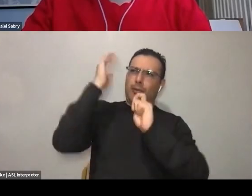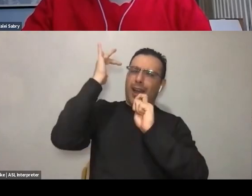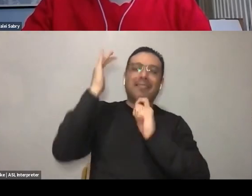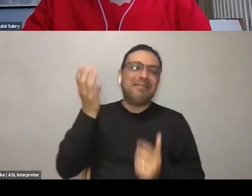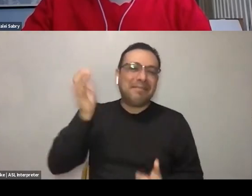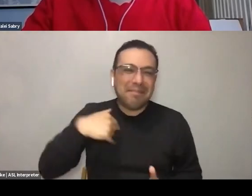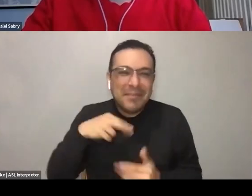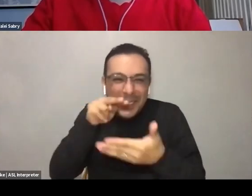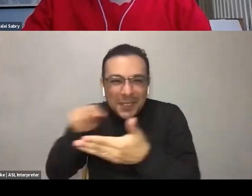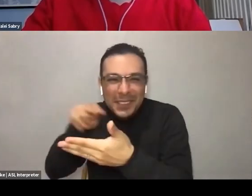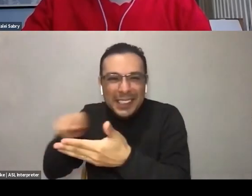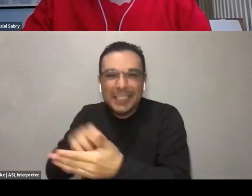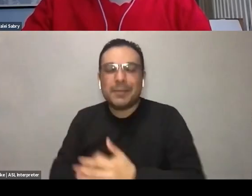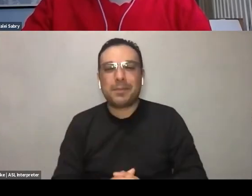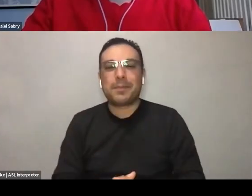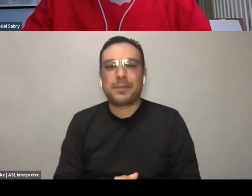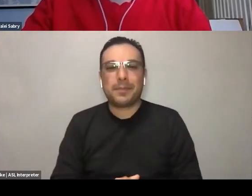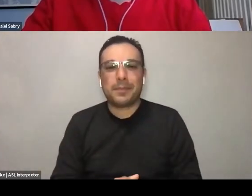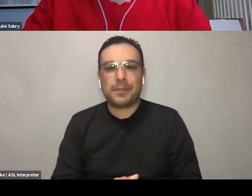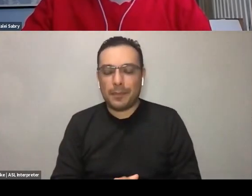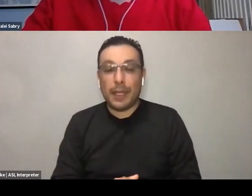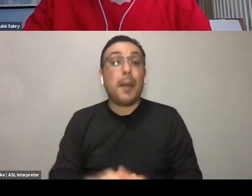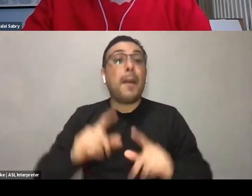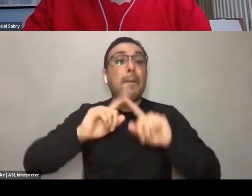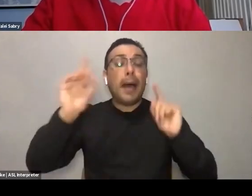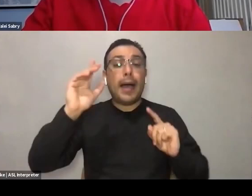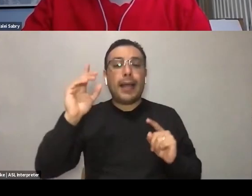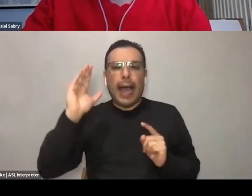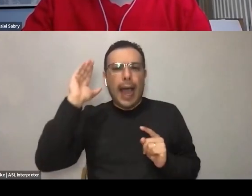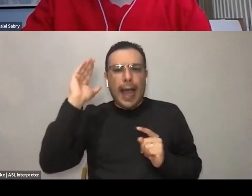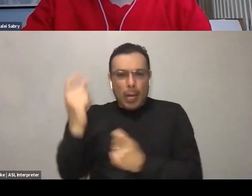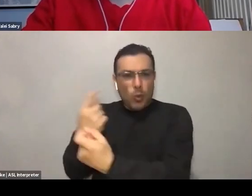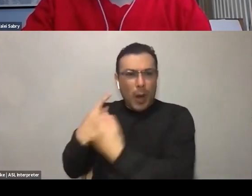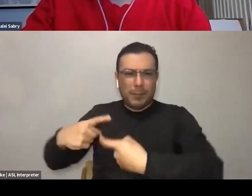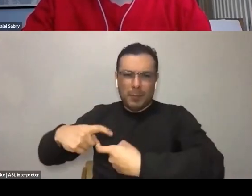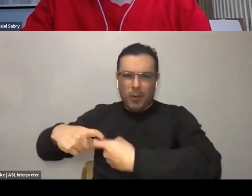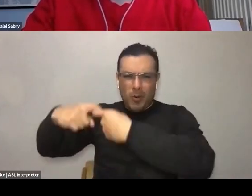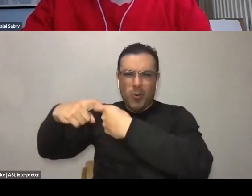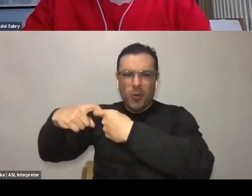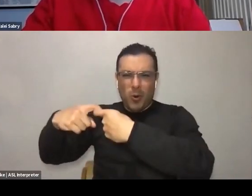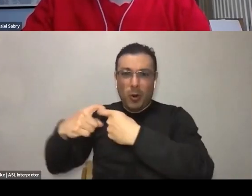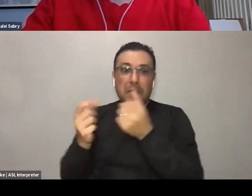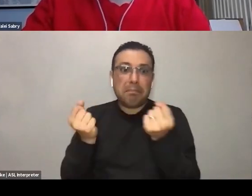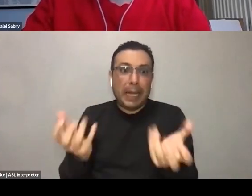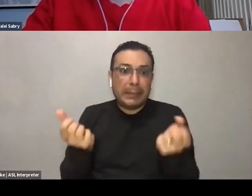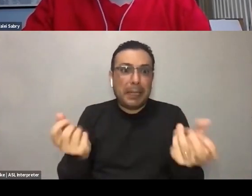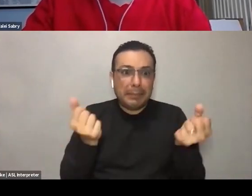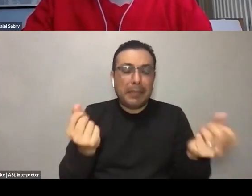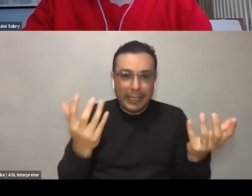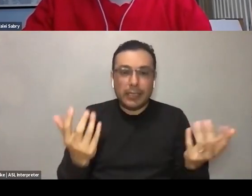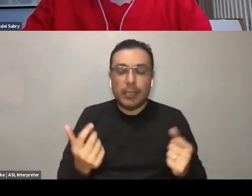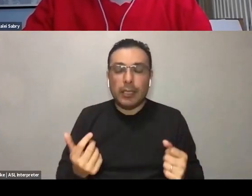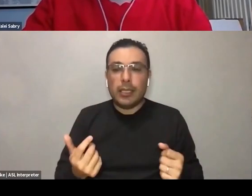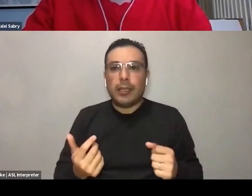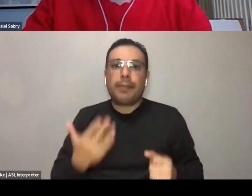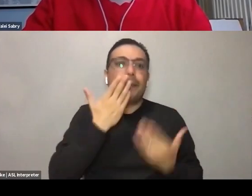pause on the questions. There's a lot of them. There's some wonderful ones. Thank you all for putting in all your questions. A lot of these I know will be answered,